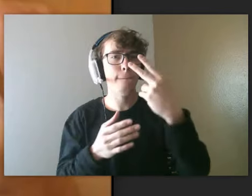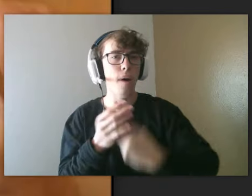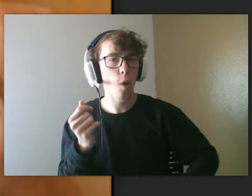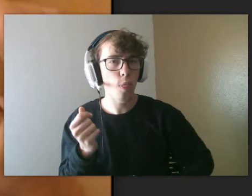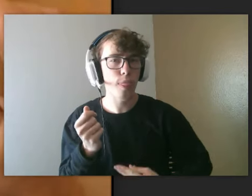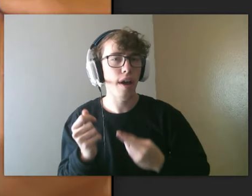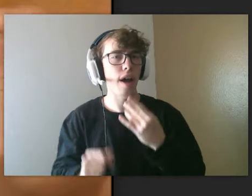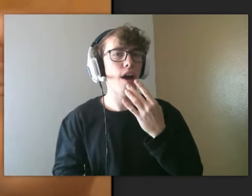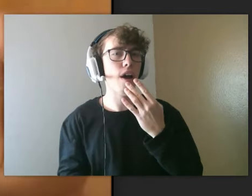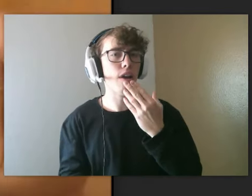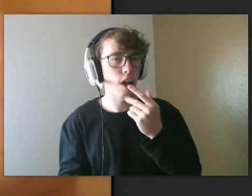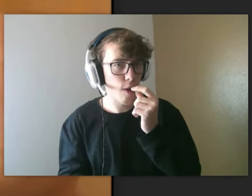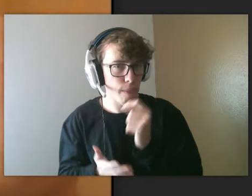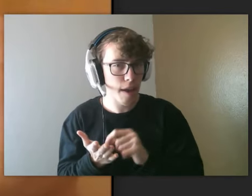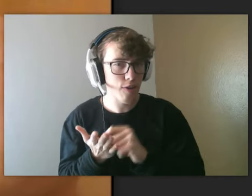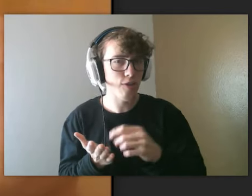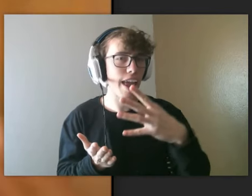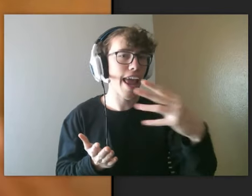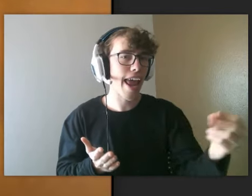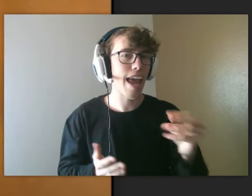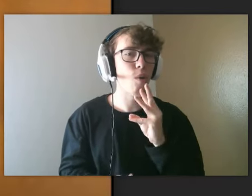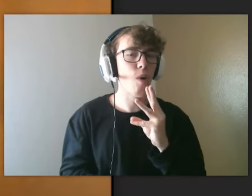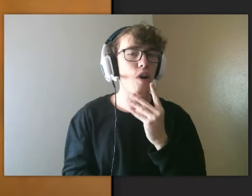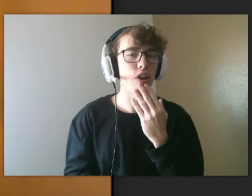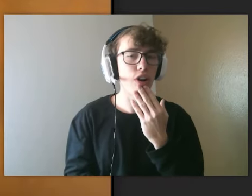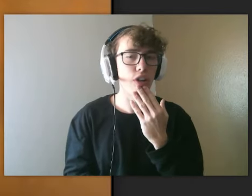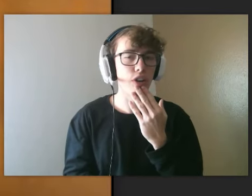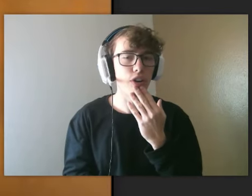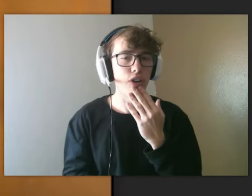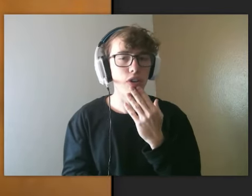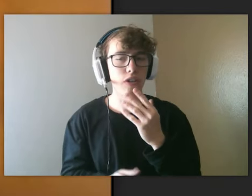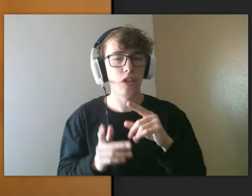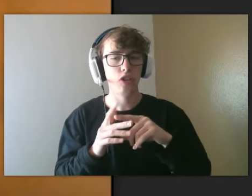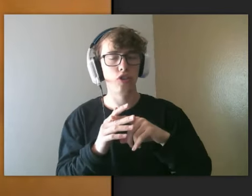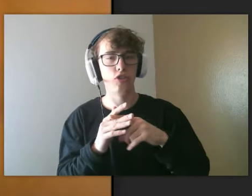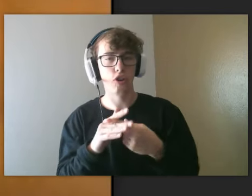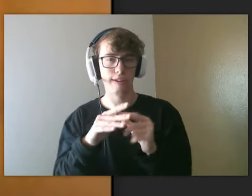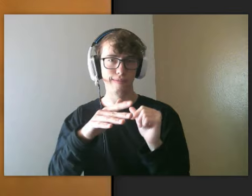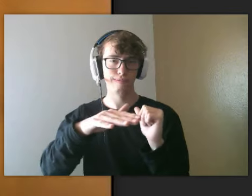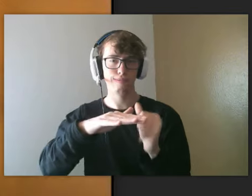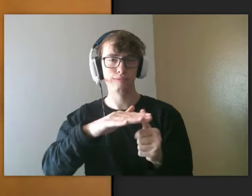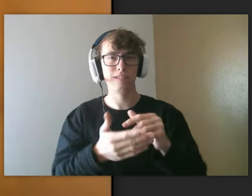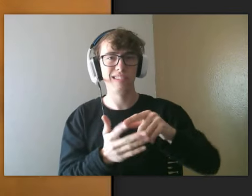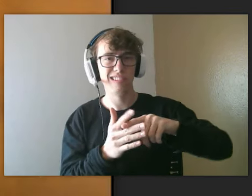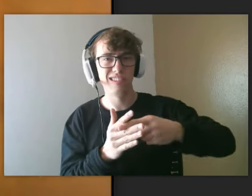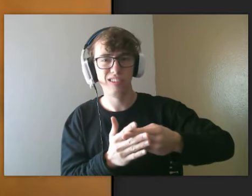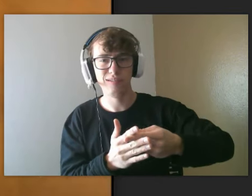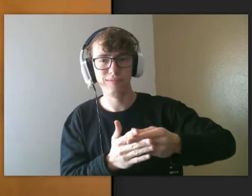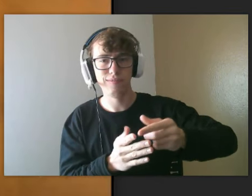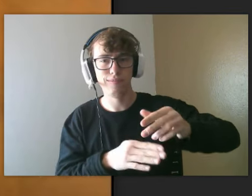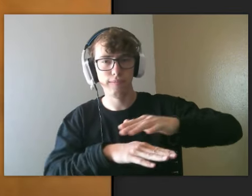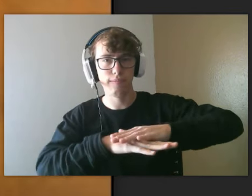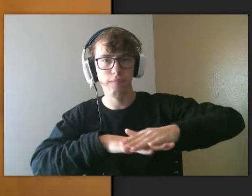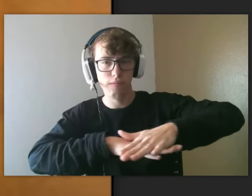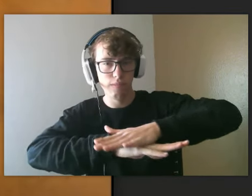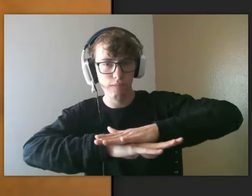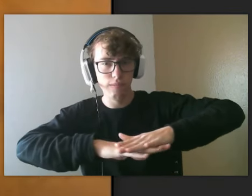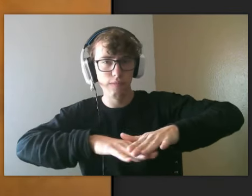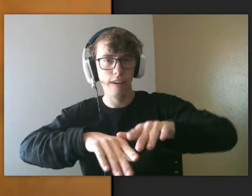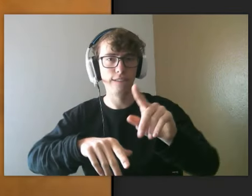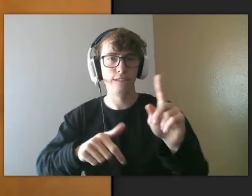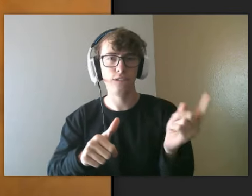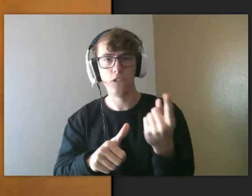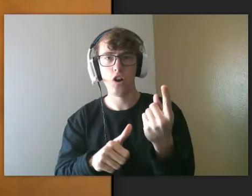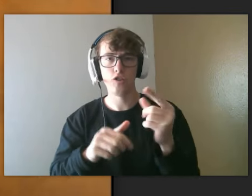Prismacolor color pencils and watercolors. So you're going to start off with just a base of watercolor like you did in the one above,